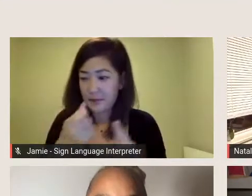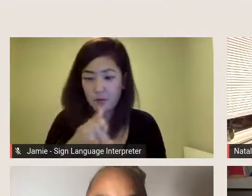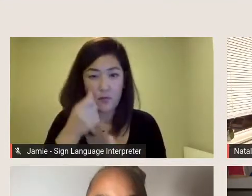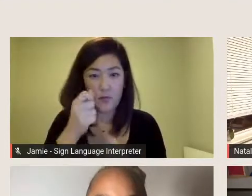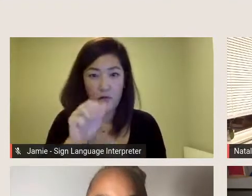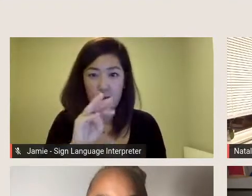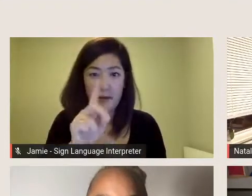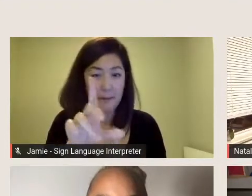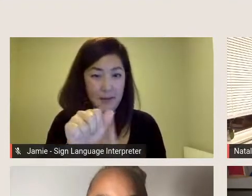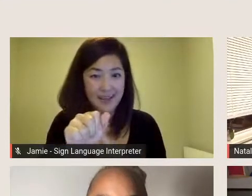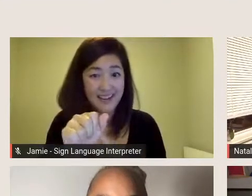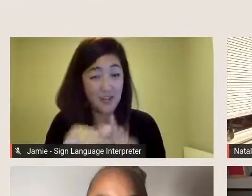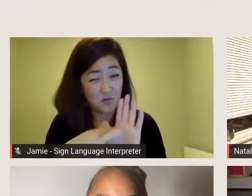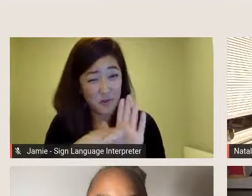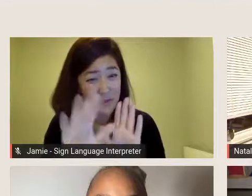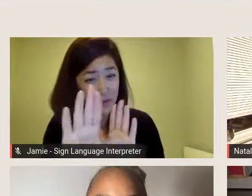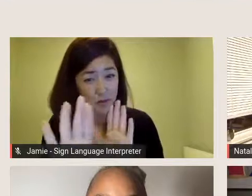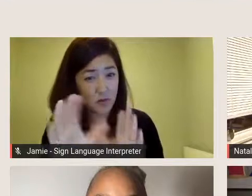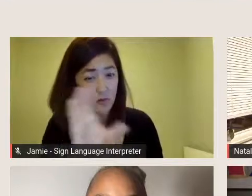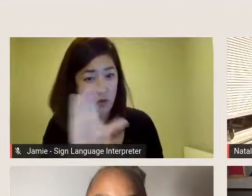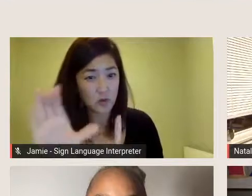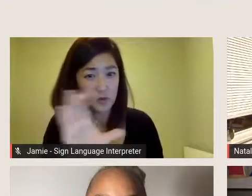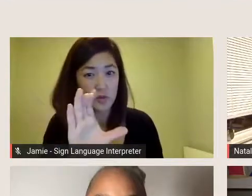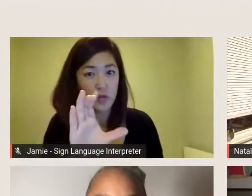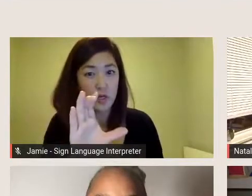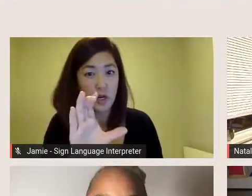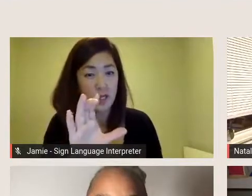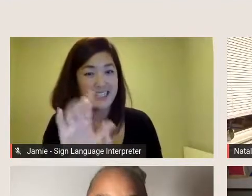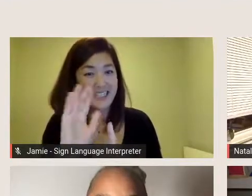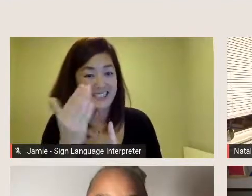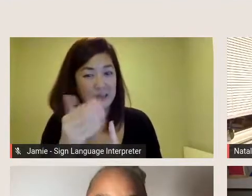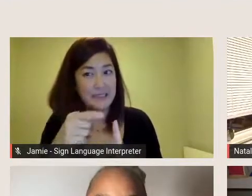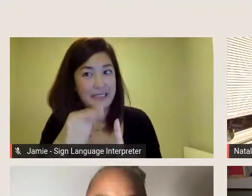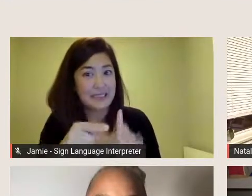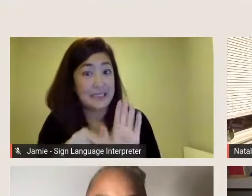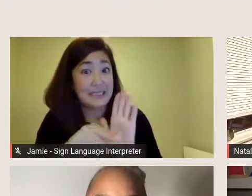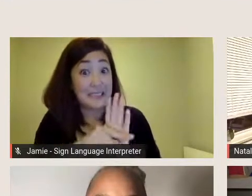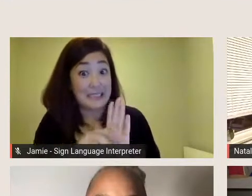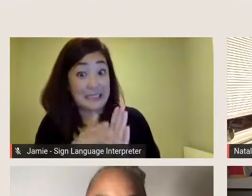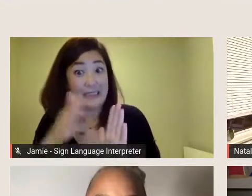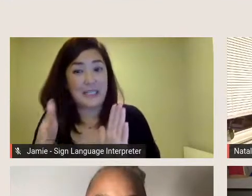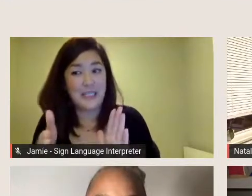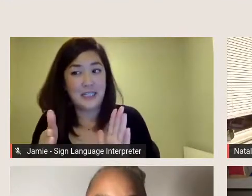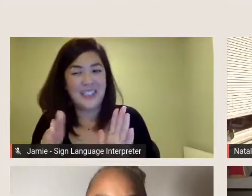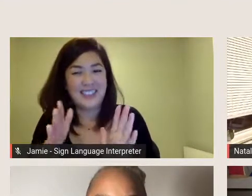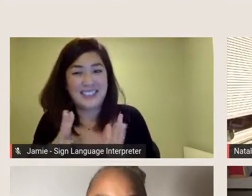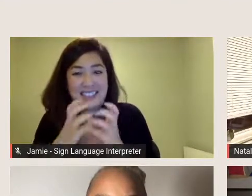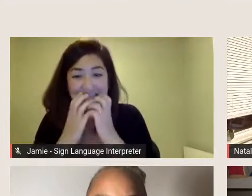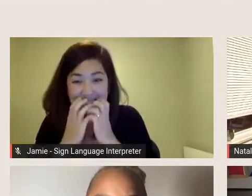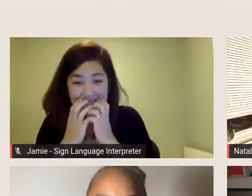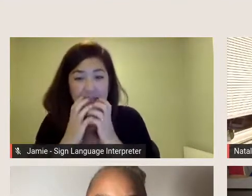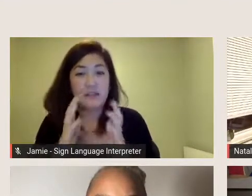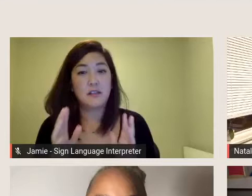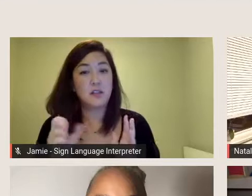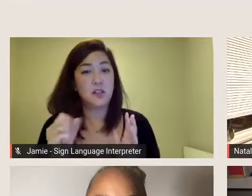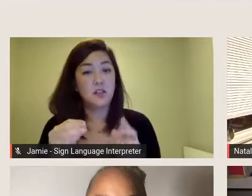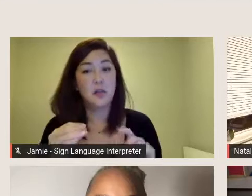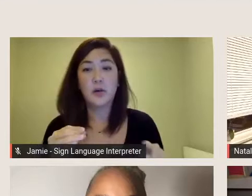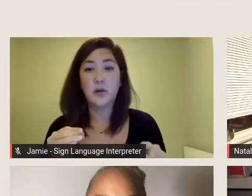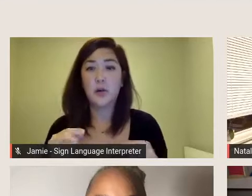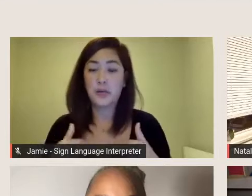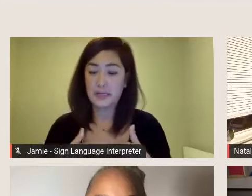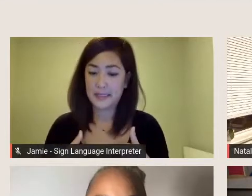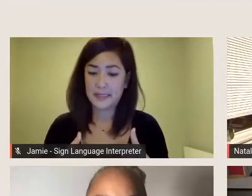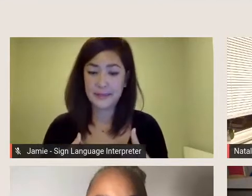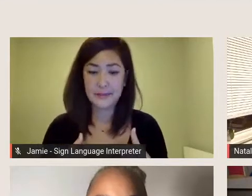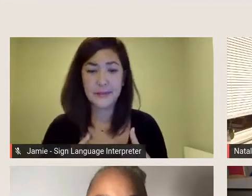and the person that represent your culture is on sort of like the bad side, you have this like huge cringe. So I was really keyed into it